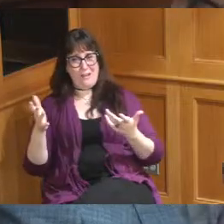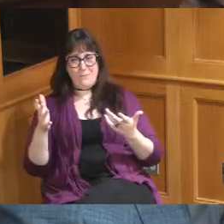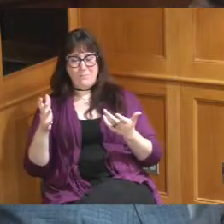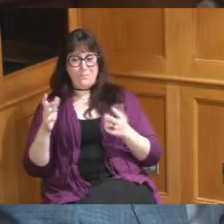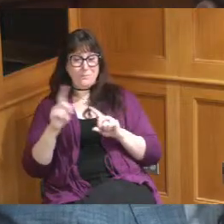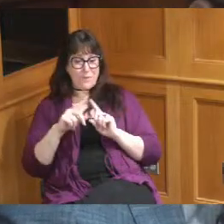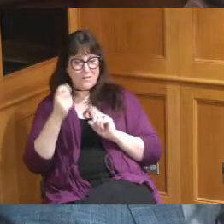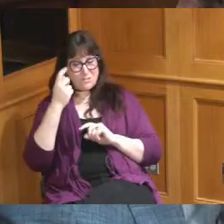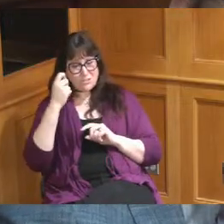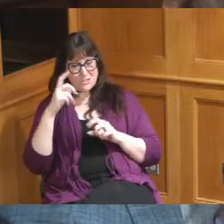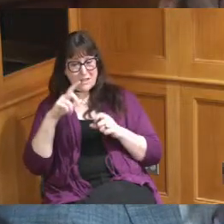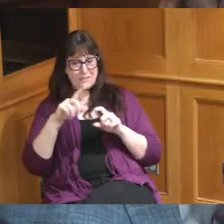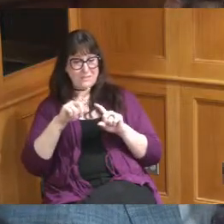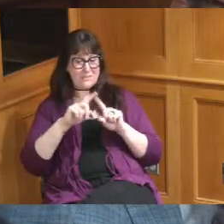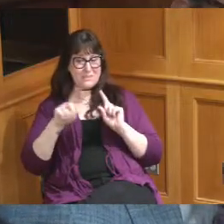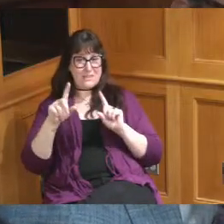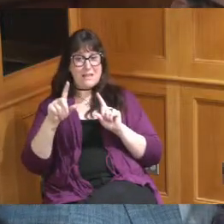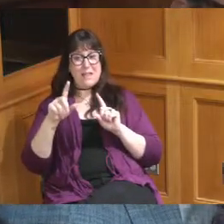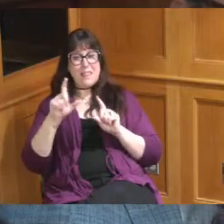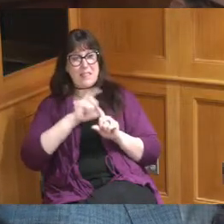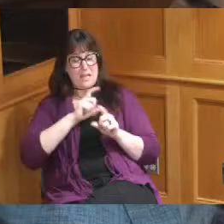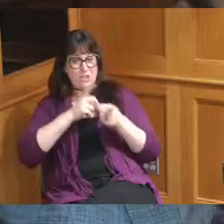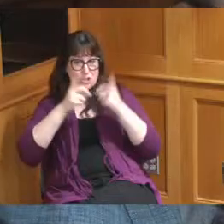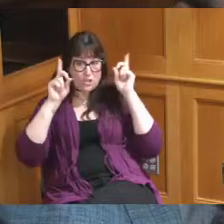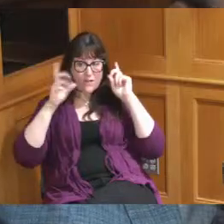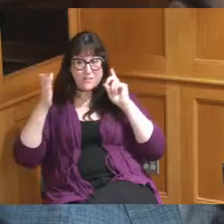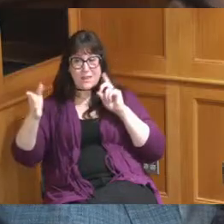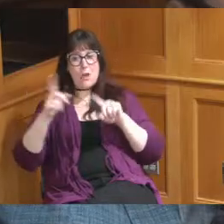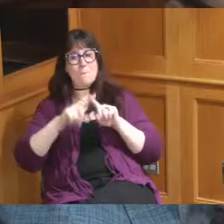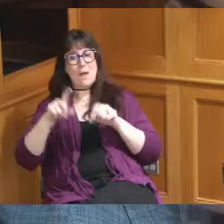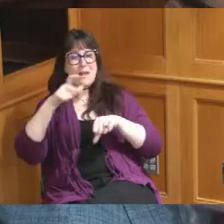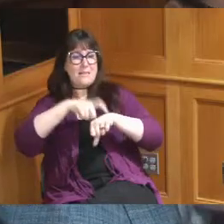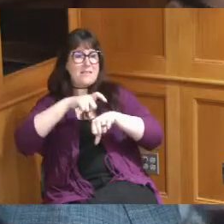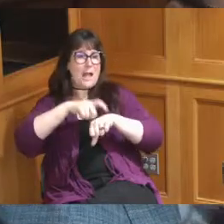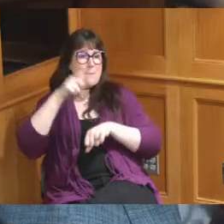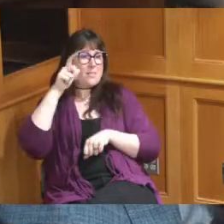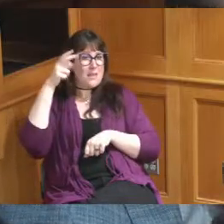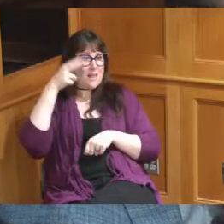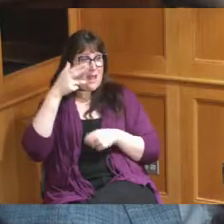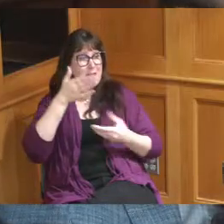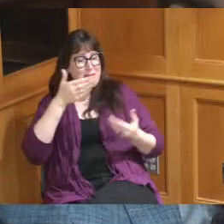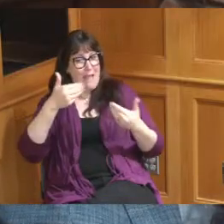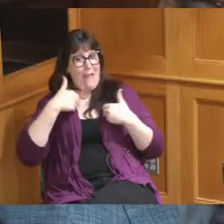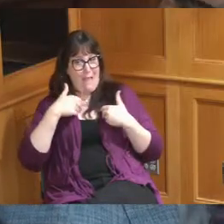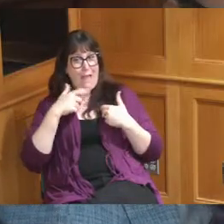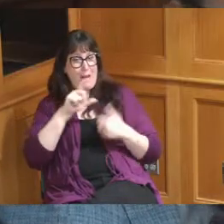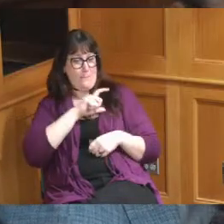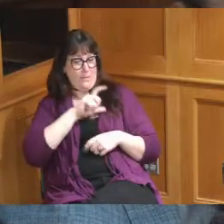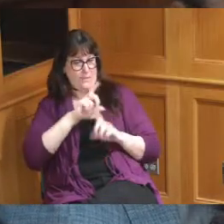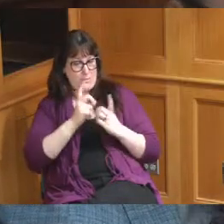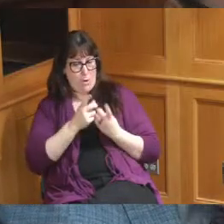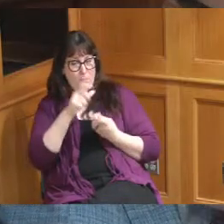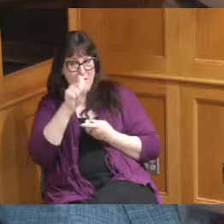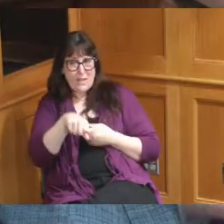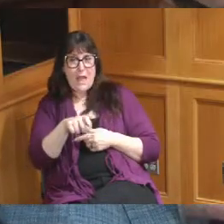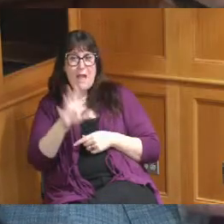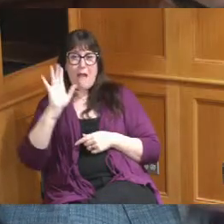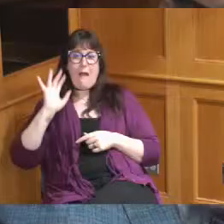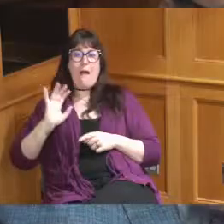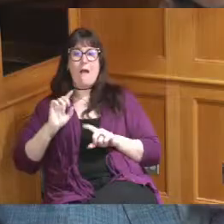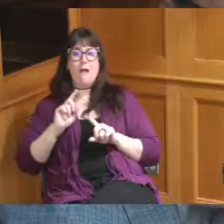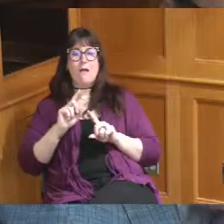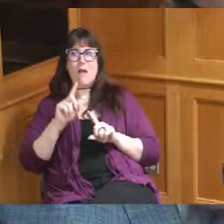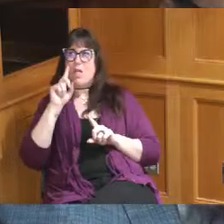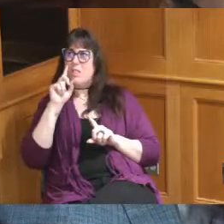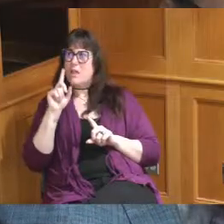Municipality, I know that the county sheriffs are there, but there was a time when Lincoln Heights had a police department. I was on a state rep, I'm not sure, I